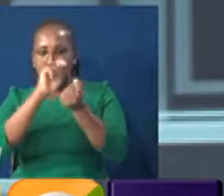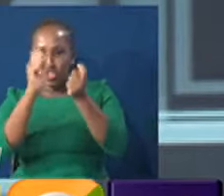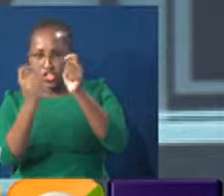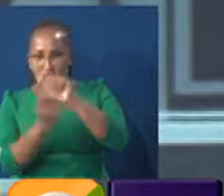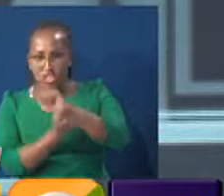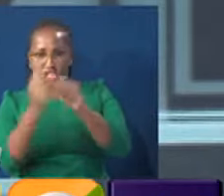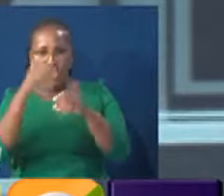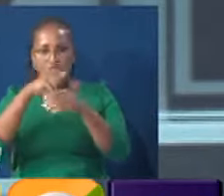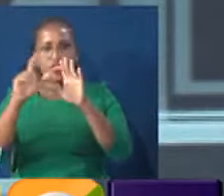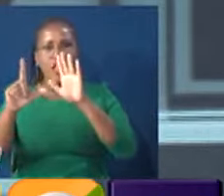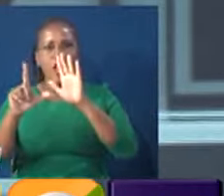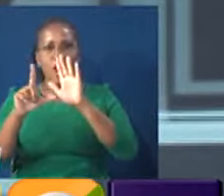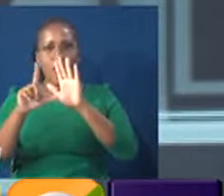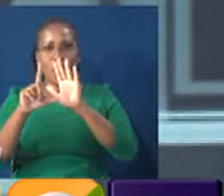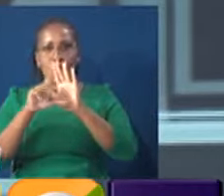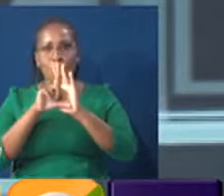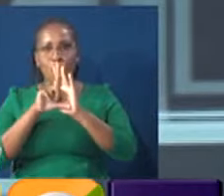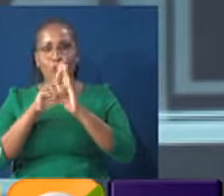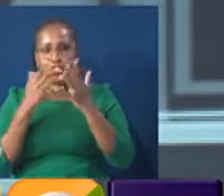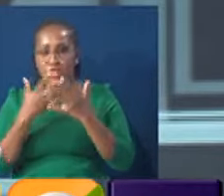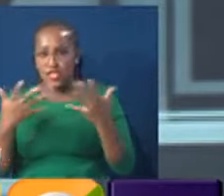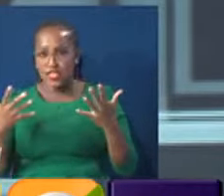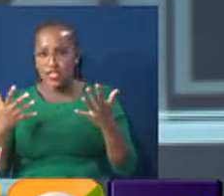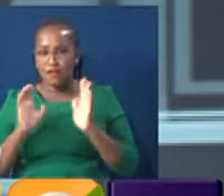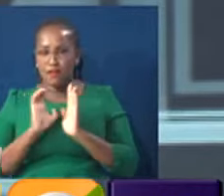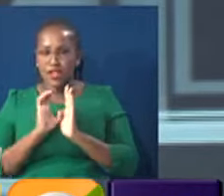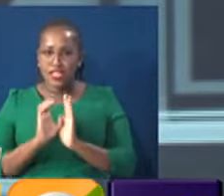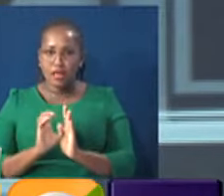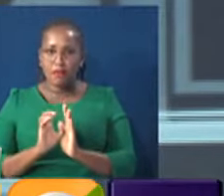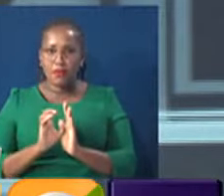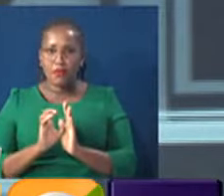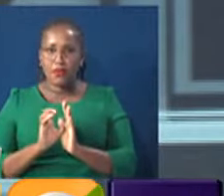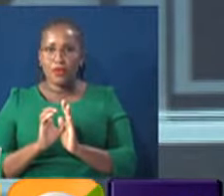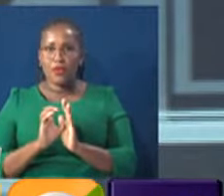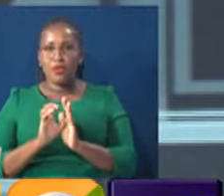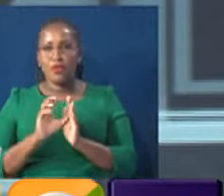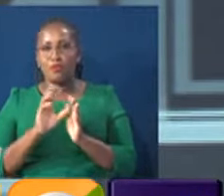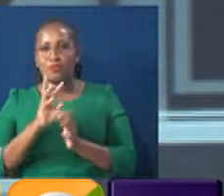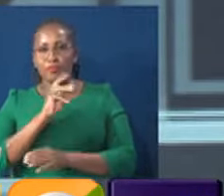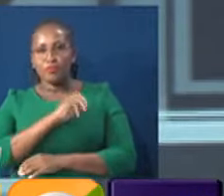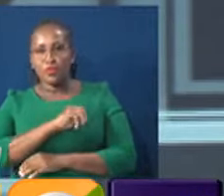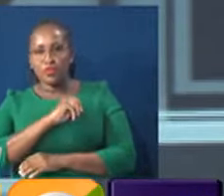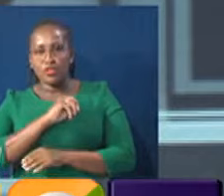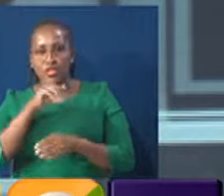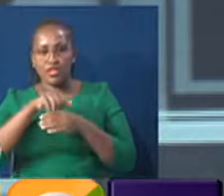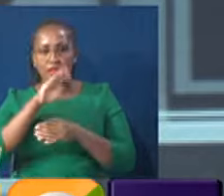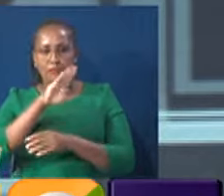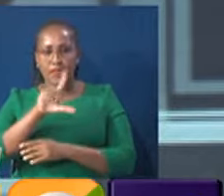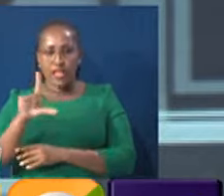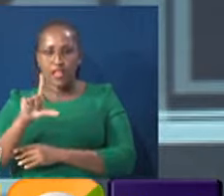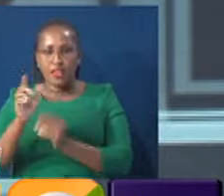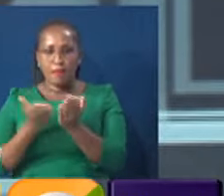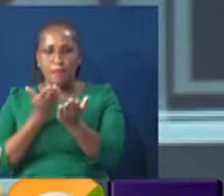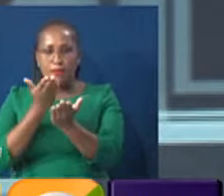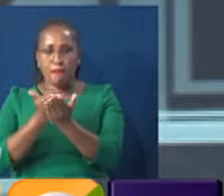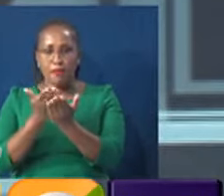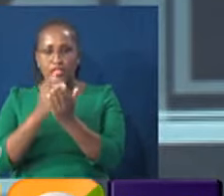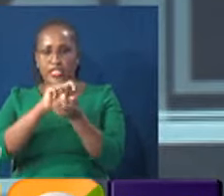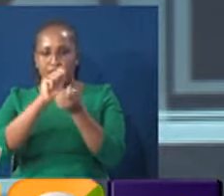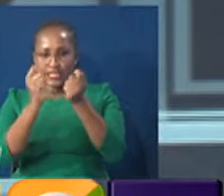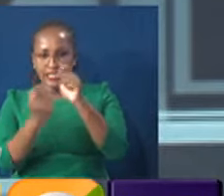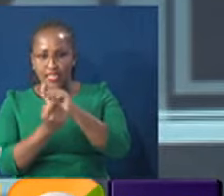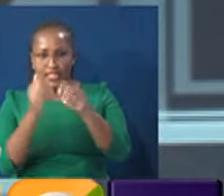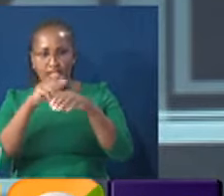legal, reforming the legal instruments, like resubmission of the cooperatives bill, the proposed amendment on